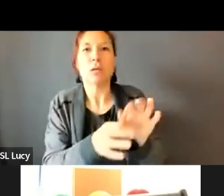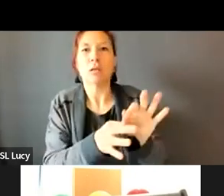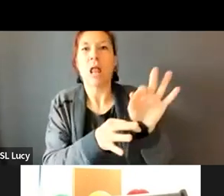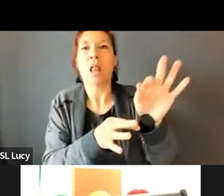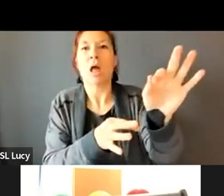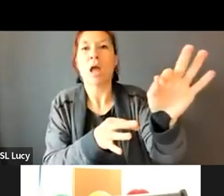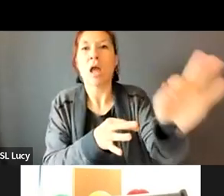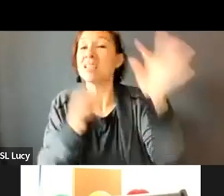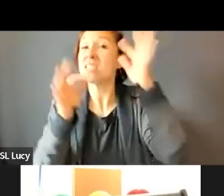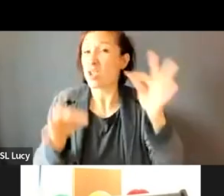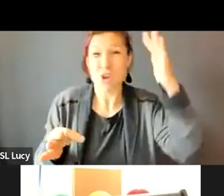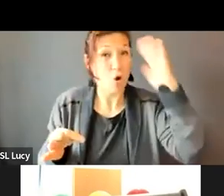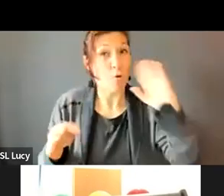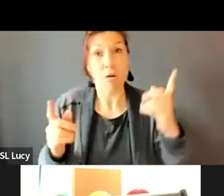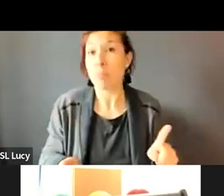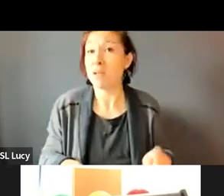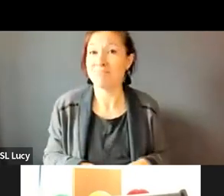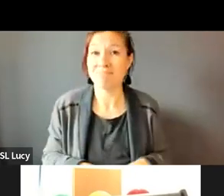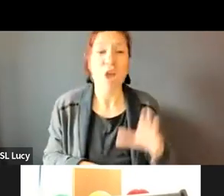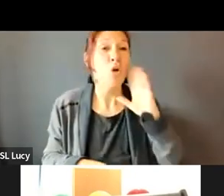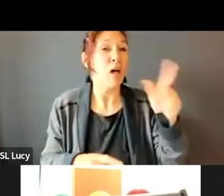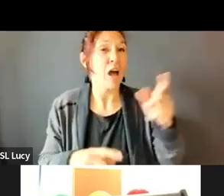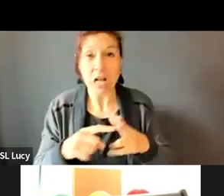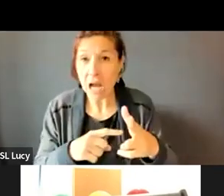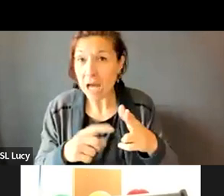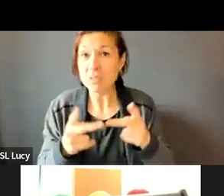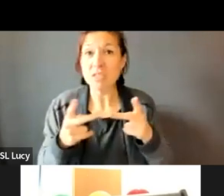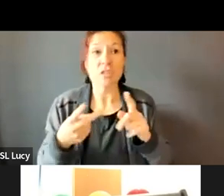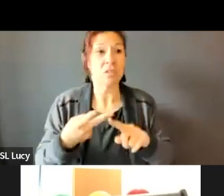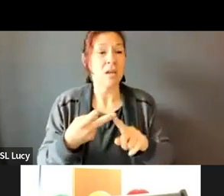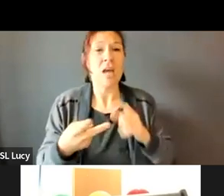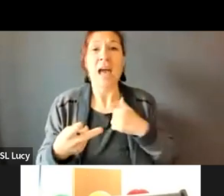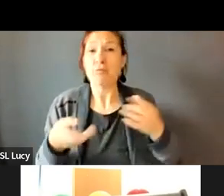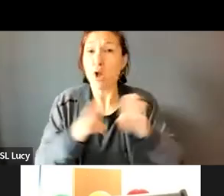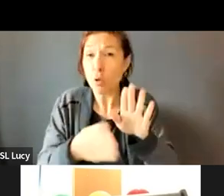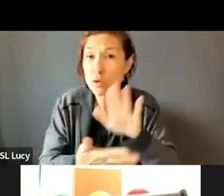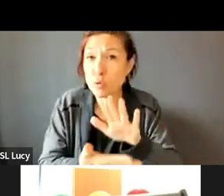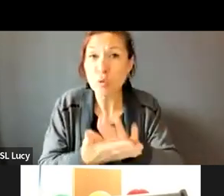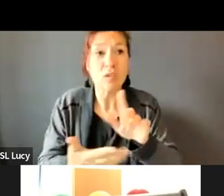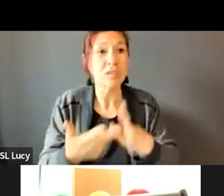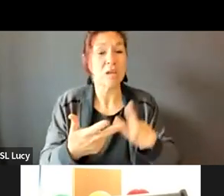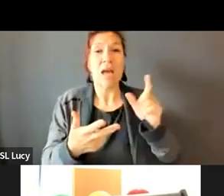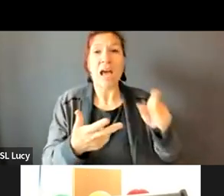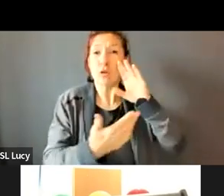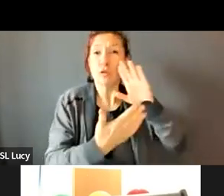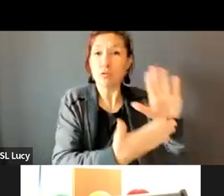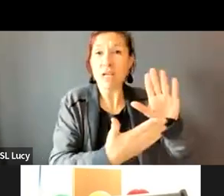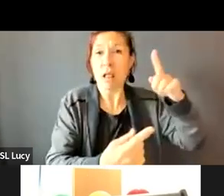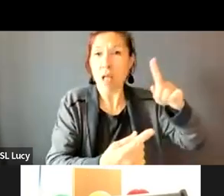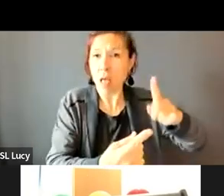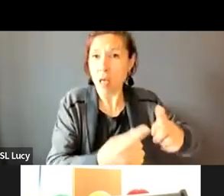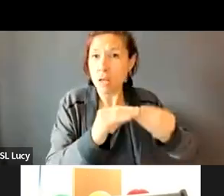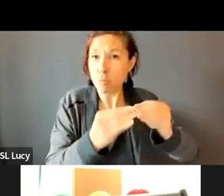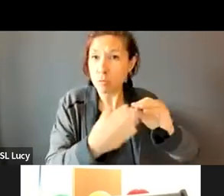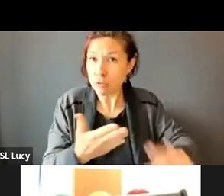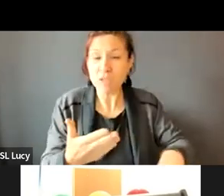decisions that will require us to explicitly name our systems challenges around enrollment teacher shortages Staffing